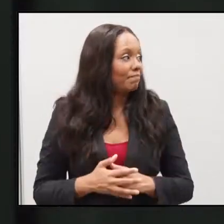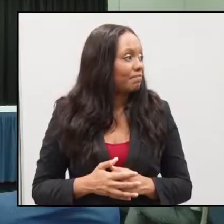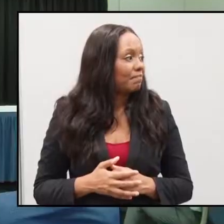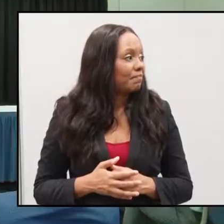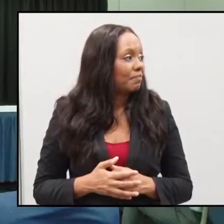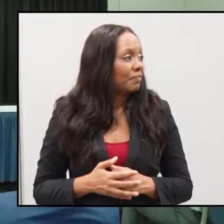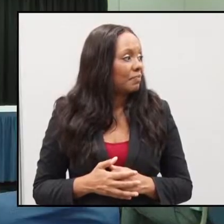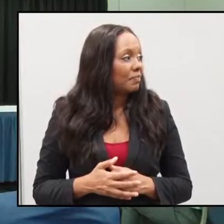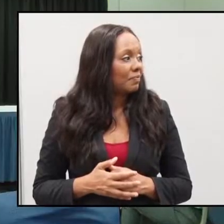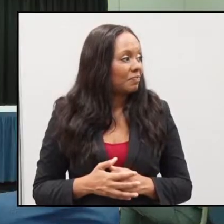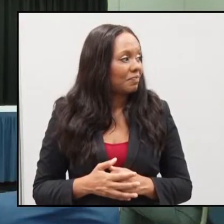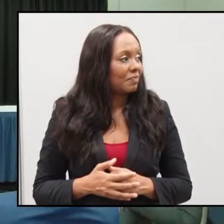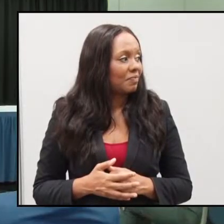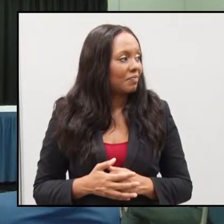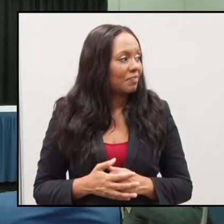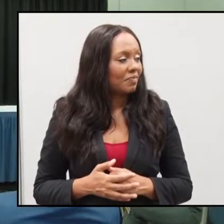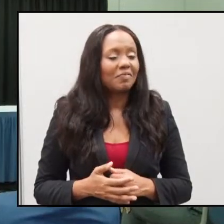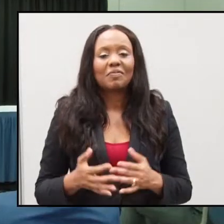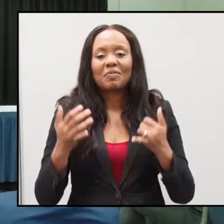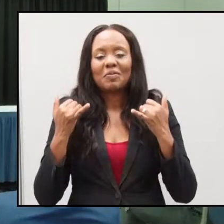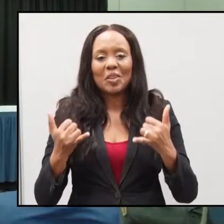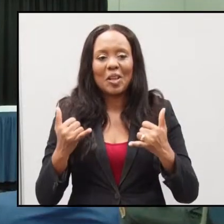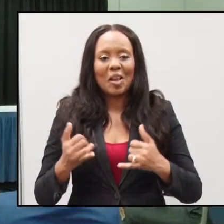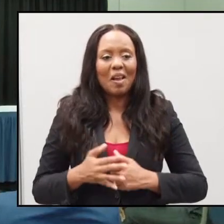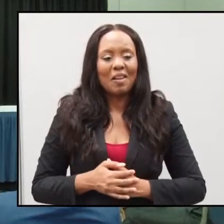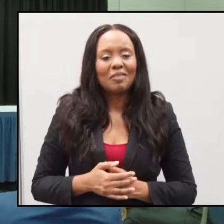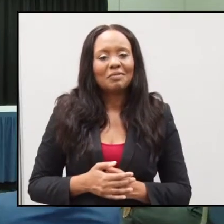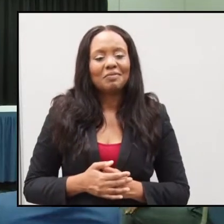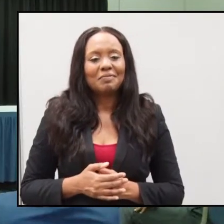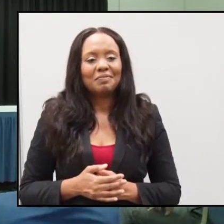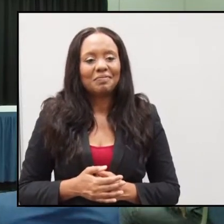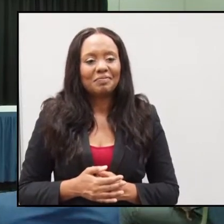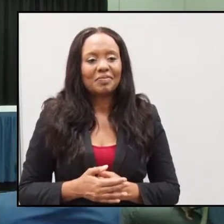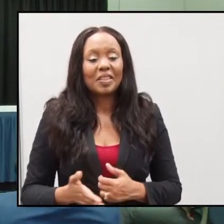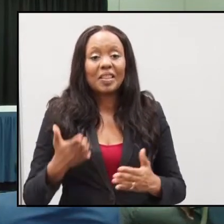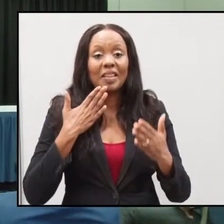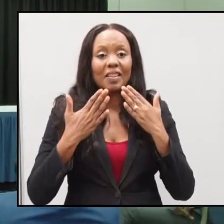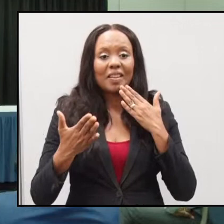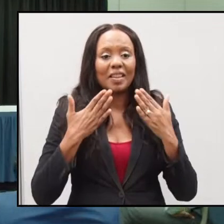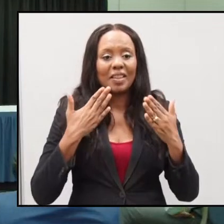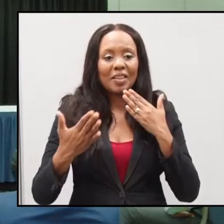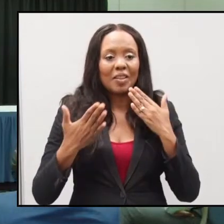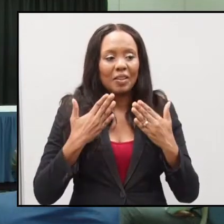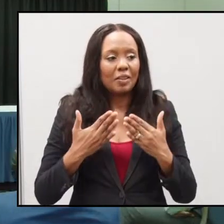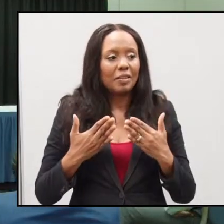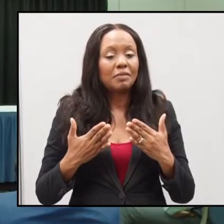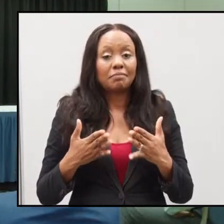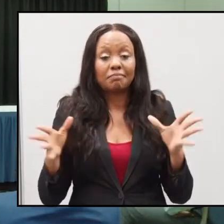We don't look gift horses in the mouth at all. So thank you. That brings this